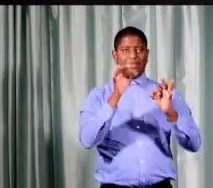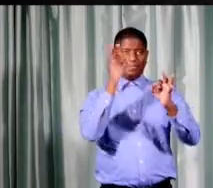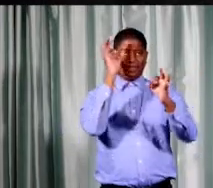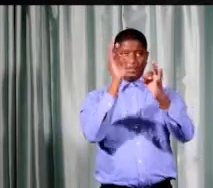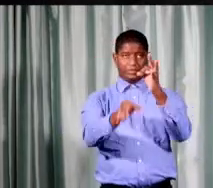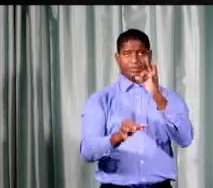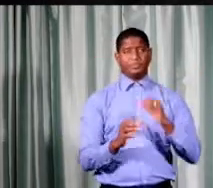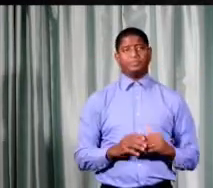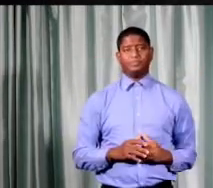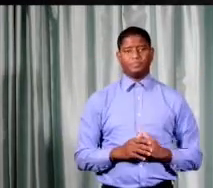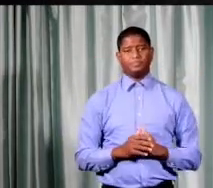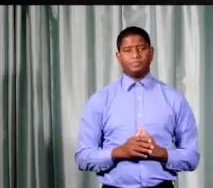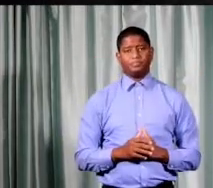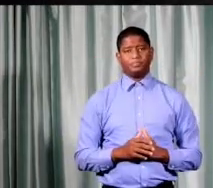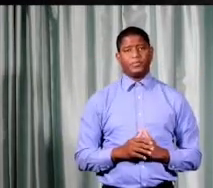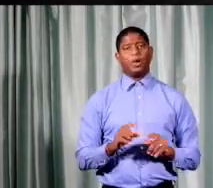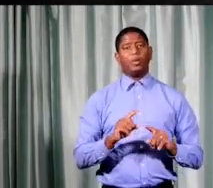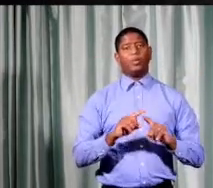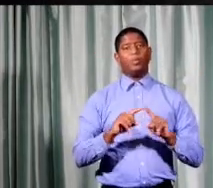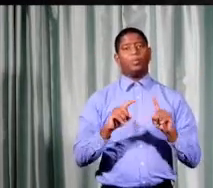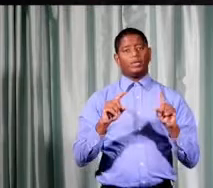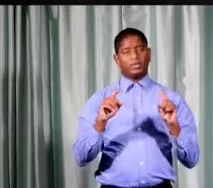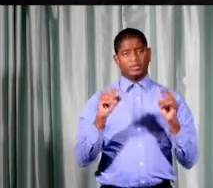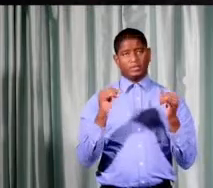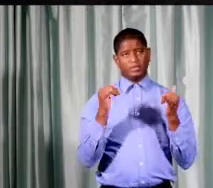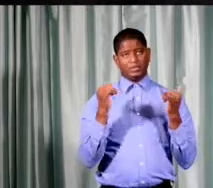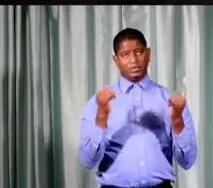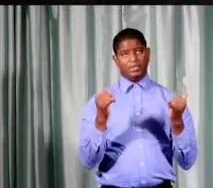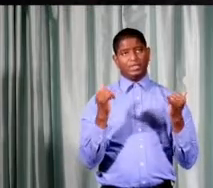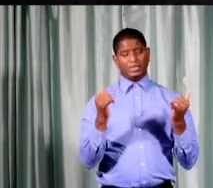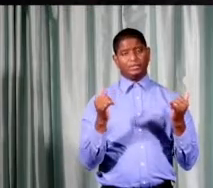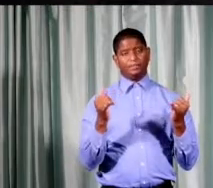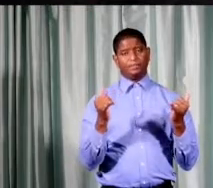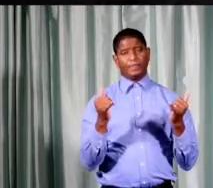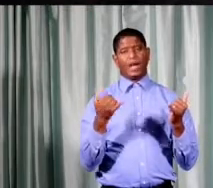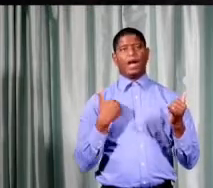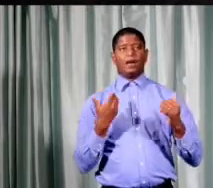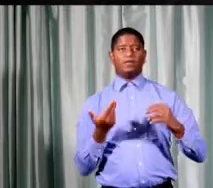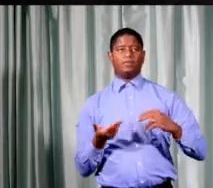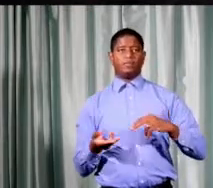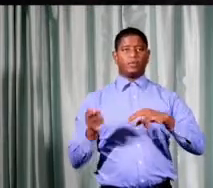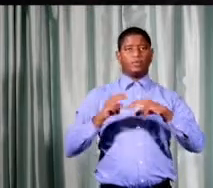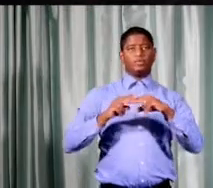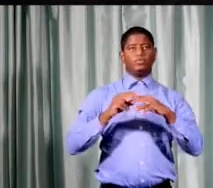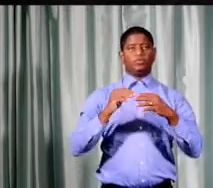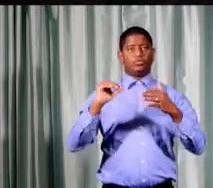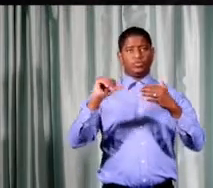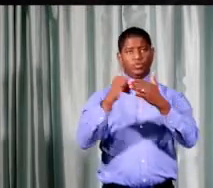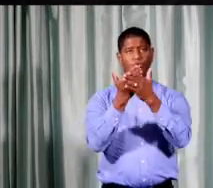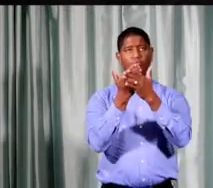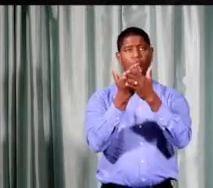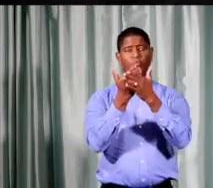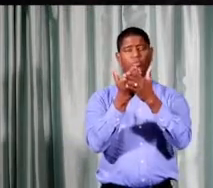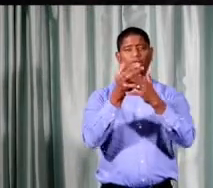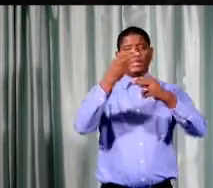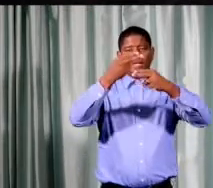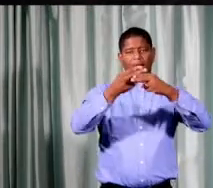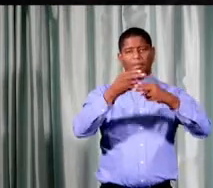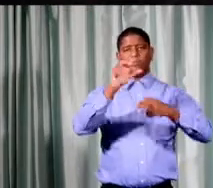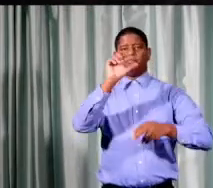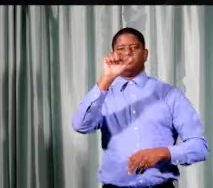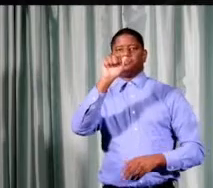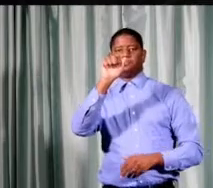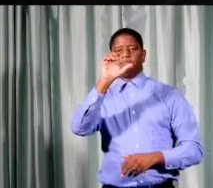What we practice today, which we'll get into, is something called accrual accounting.